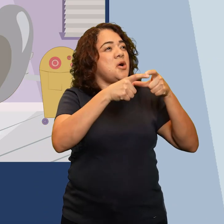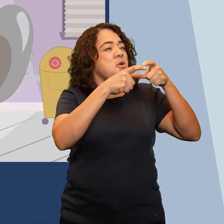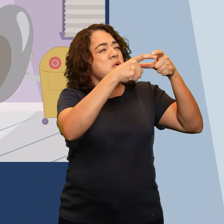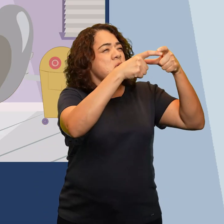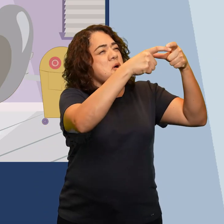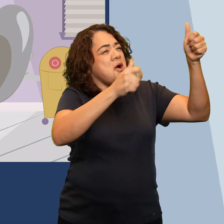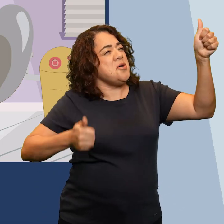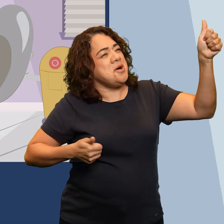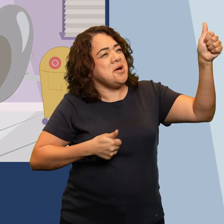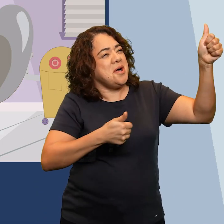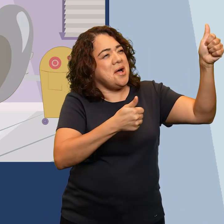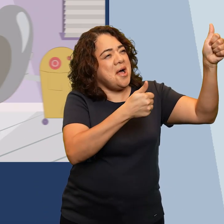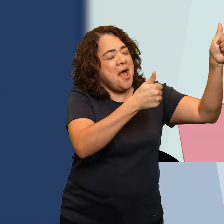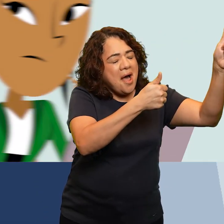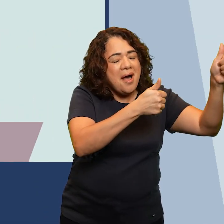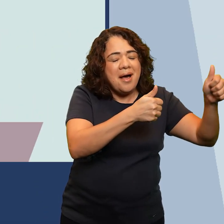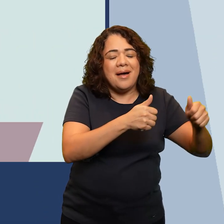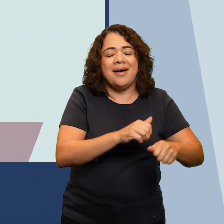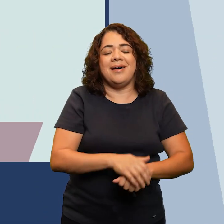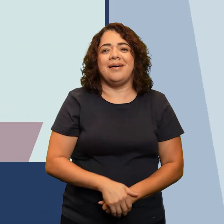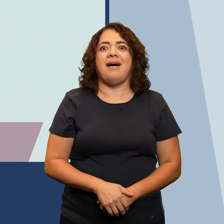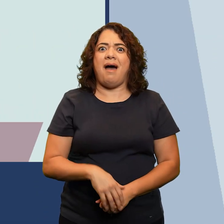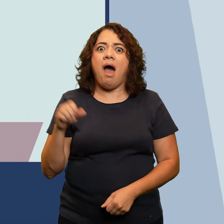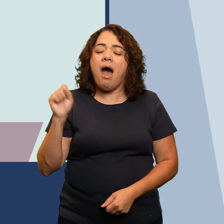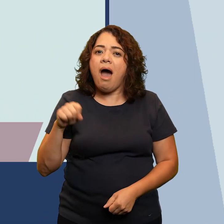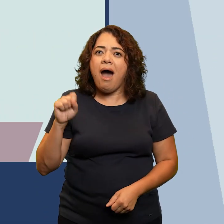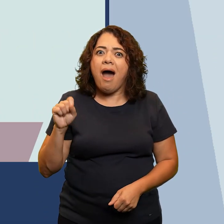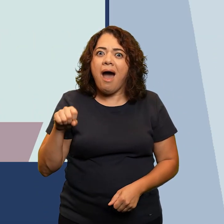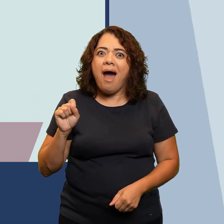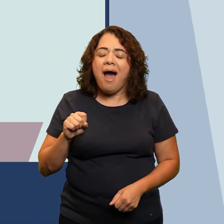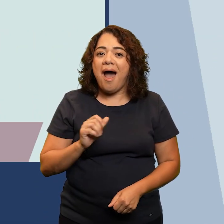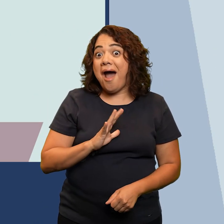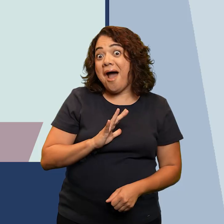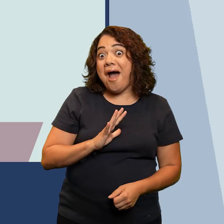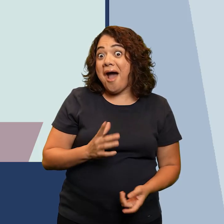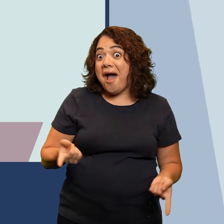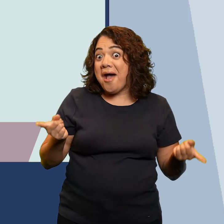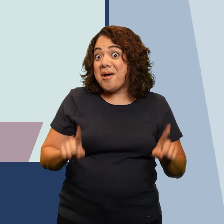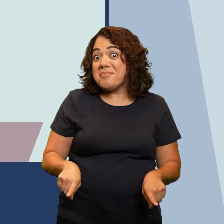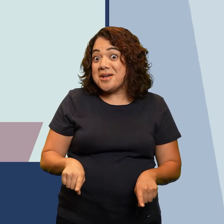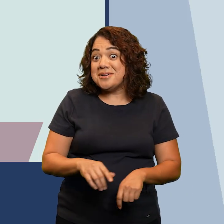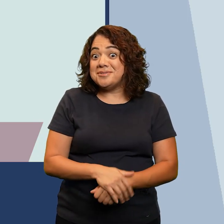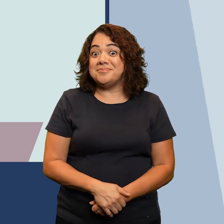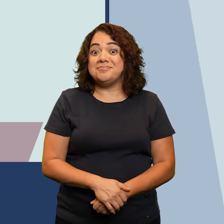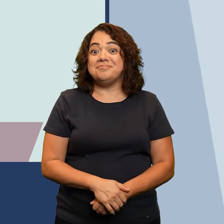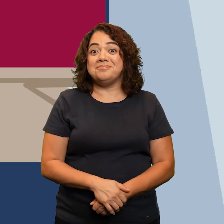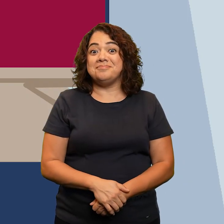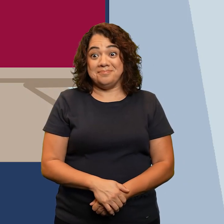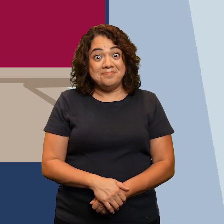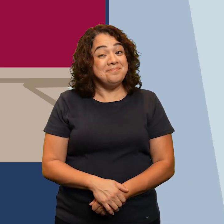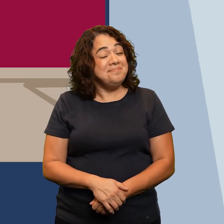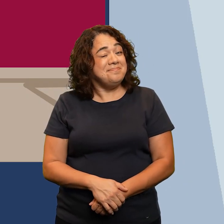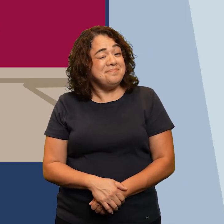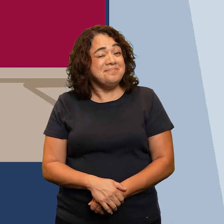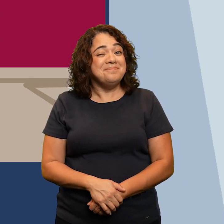rings! Follow that saucer! Yeah, it's probably just a coincidence.